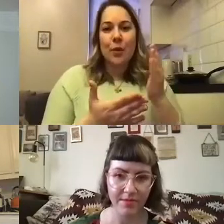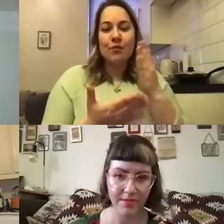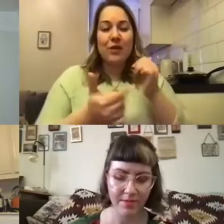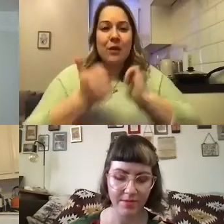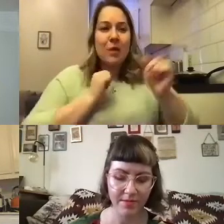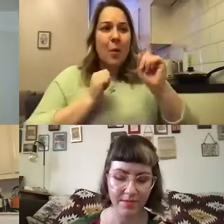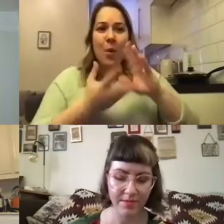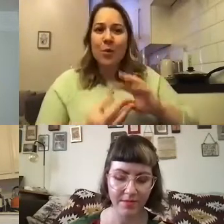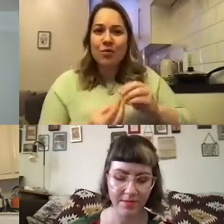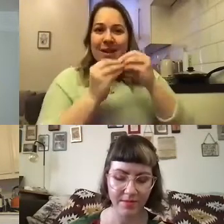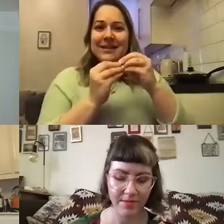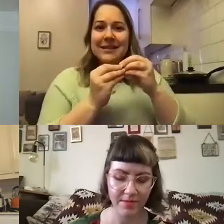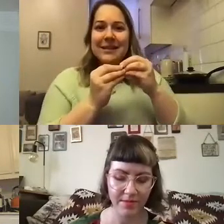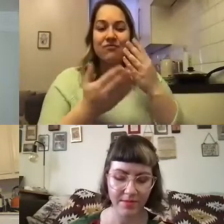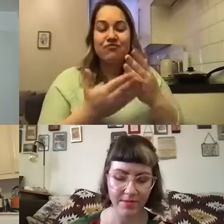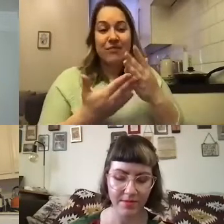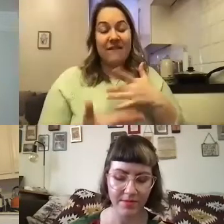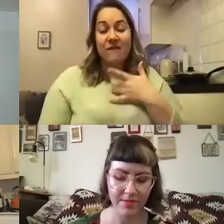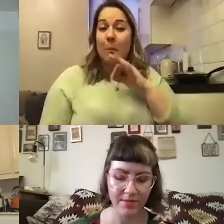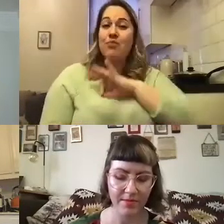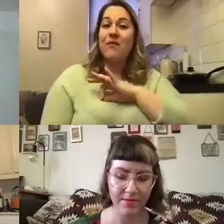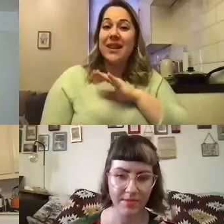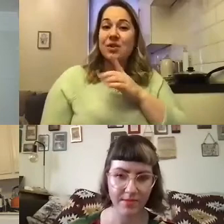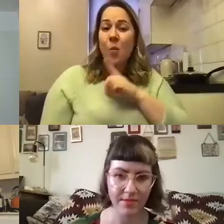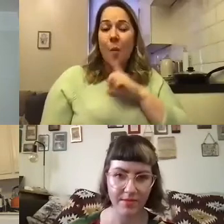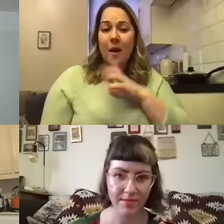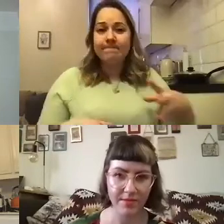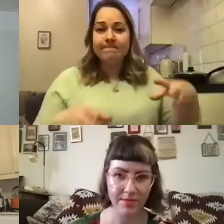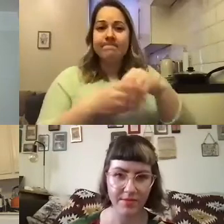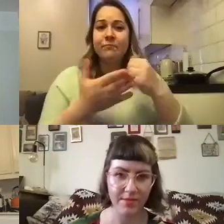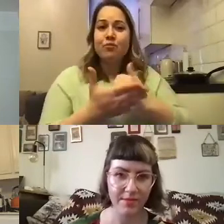we created. I'm really privileged to be part of like such a wonderful event.